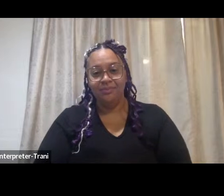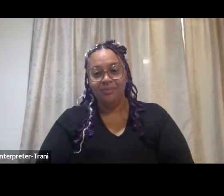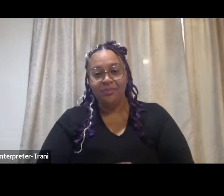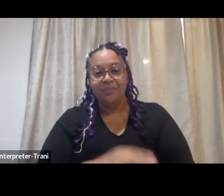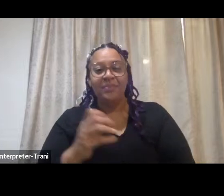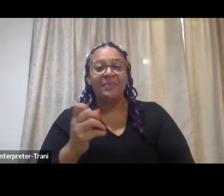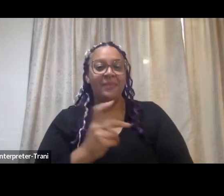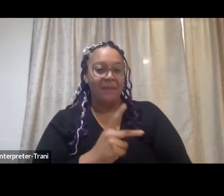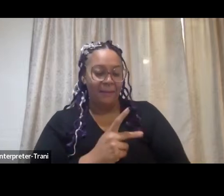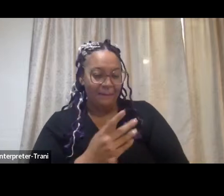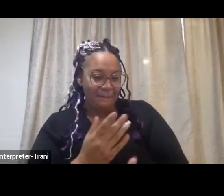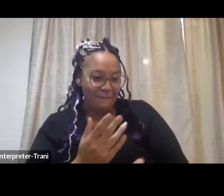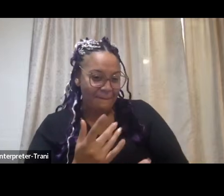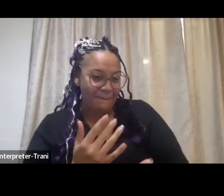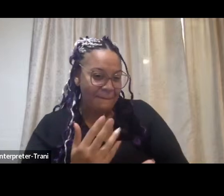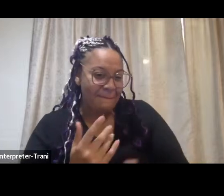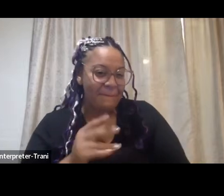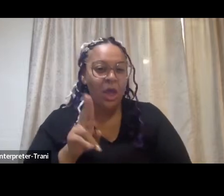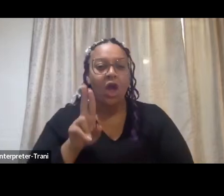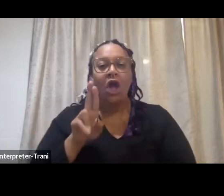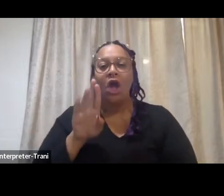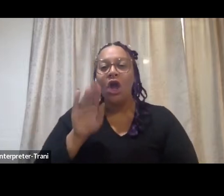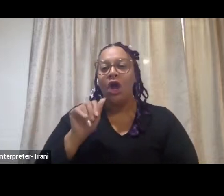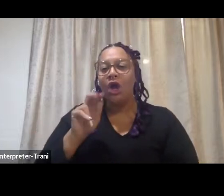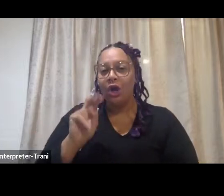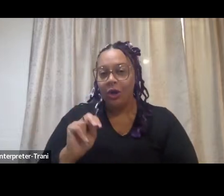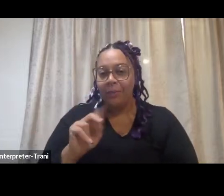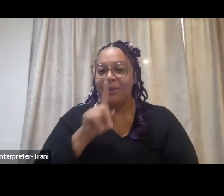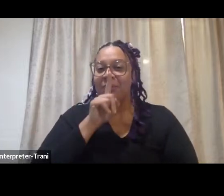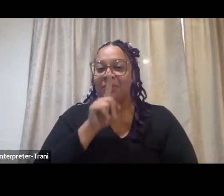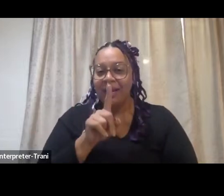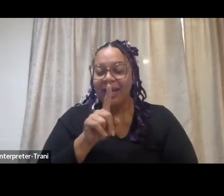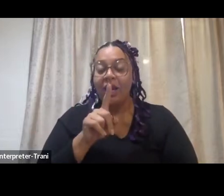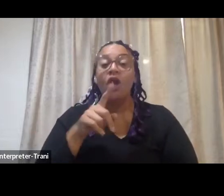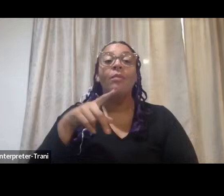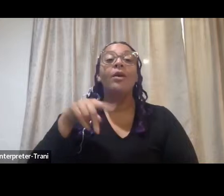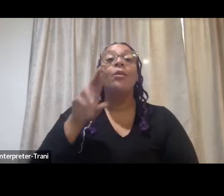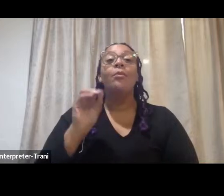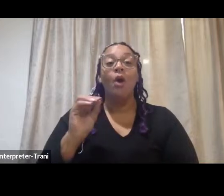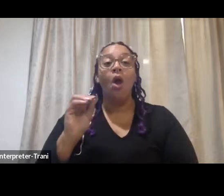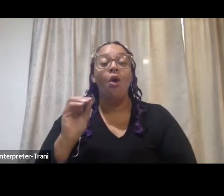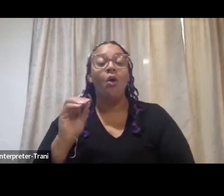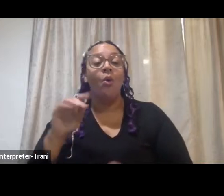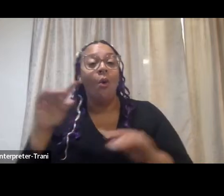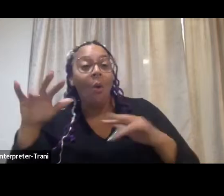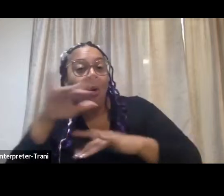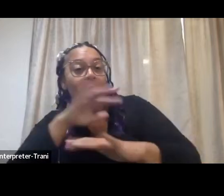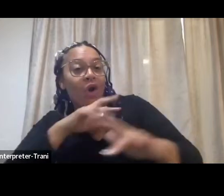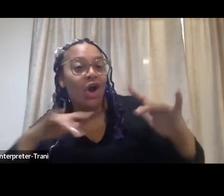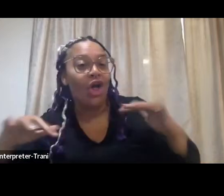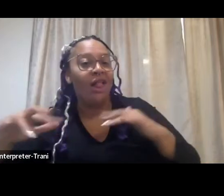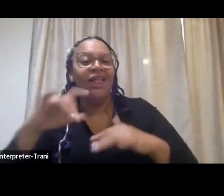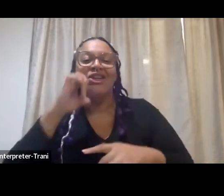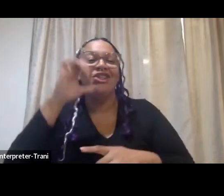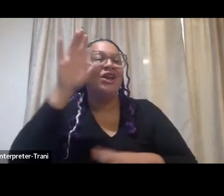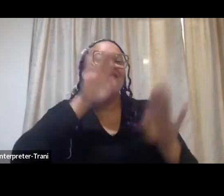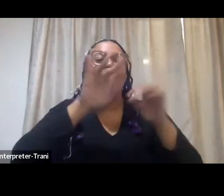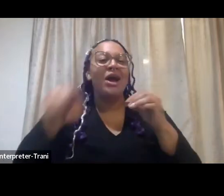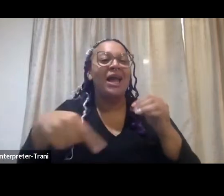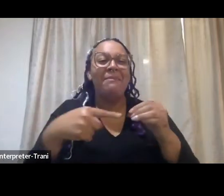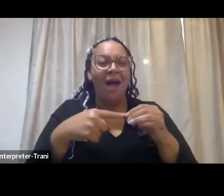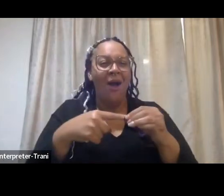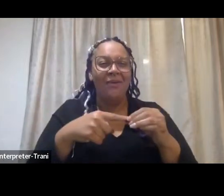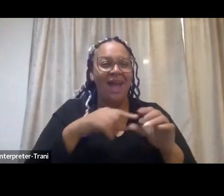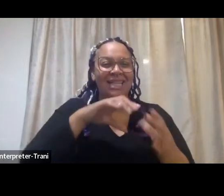Urban Pro Oracle. I love how y'all are like, don't even worry about a tarot deck. I'm good